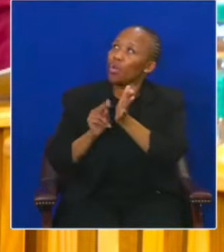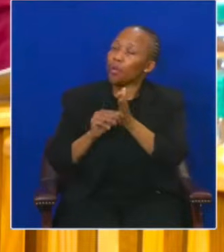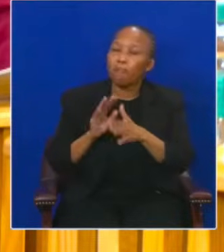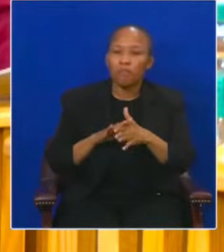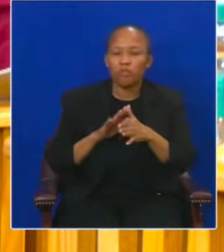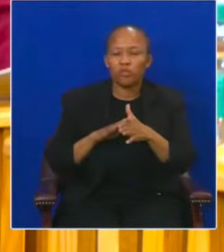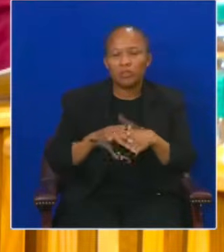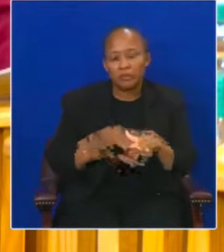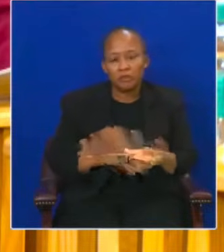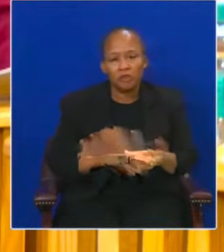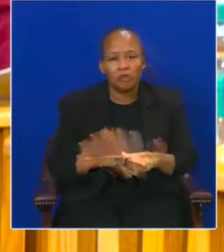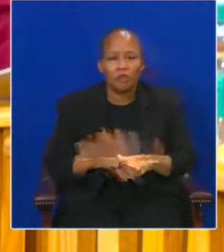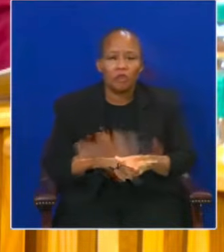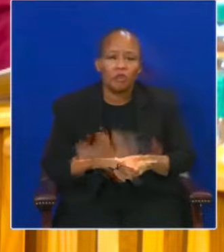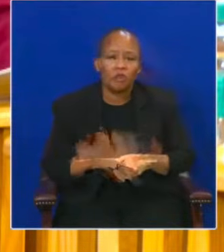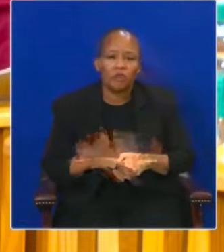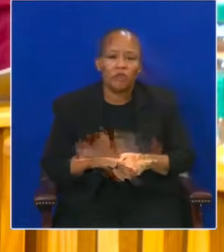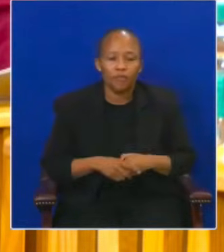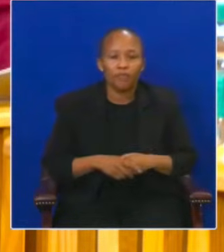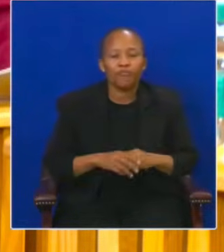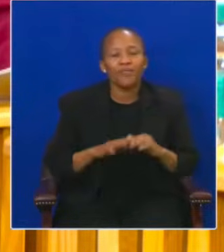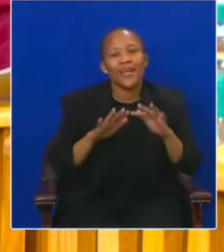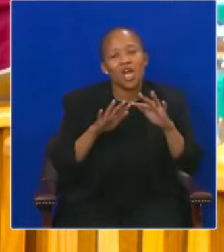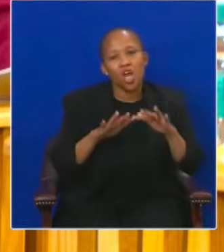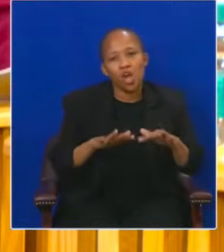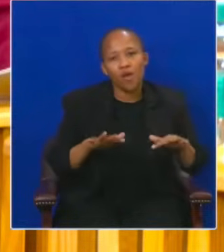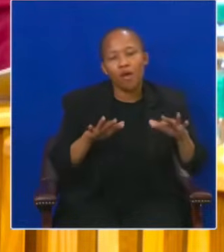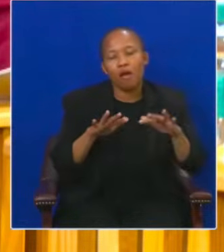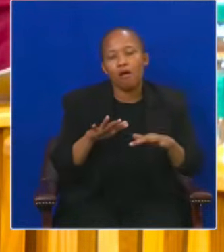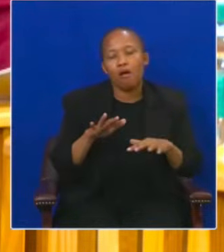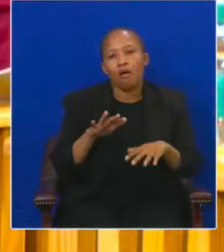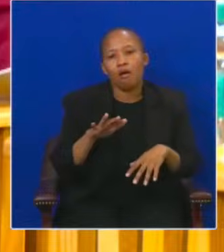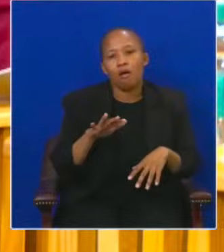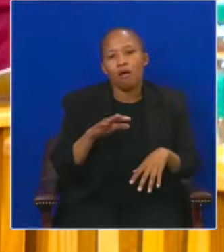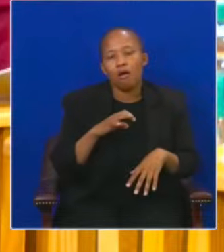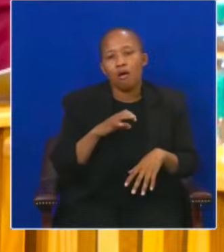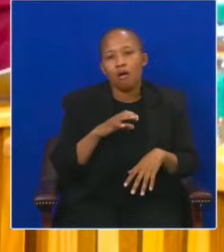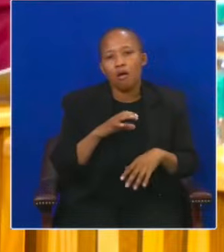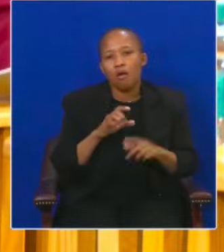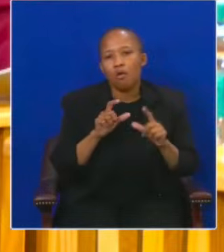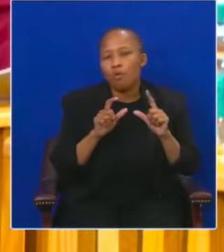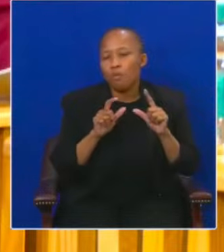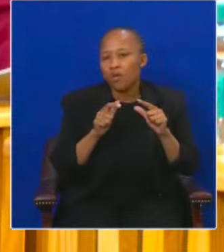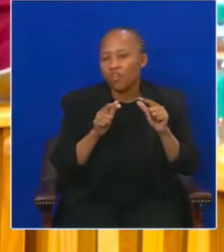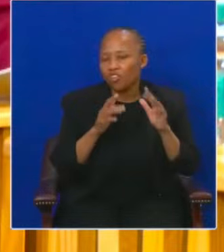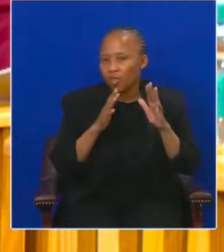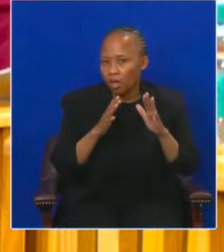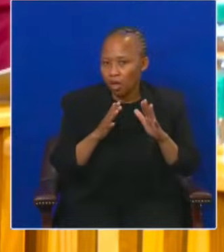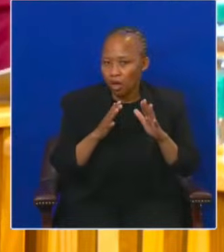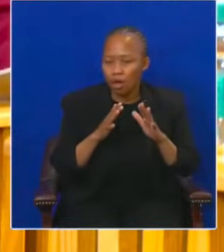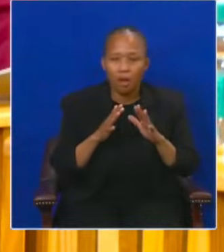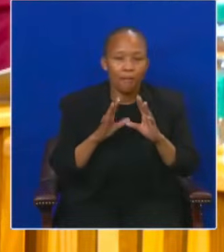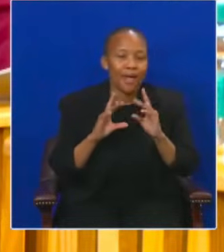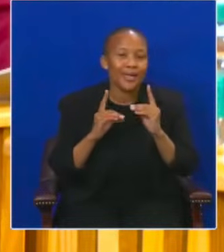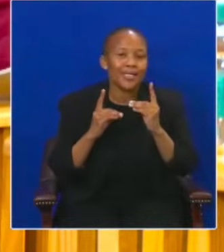Area Commissioner by the Department of Correctional Services.